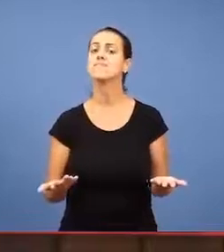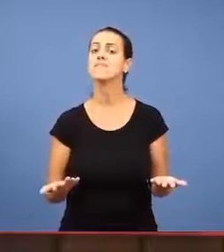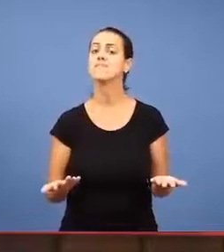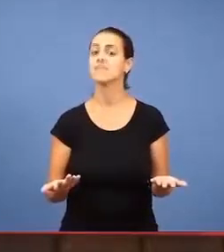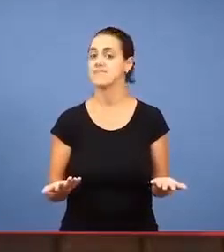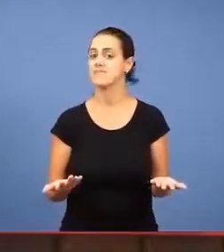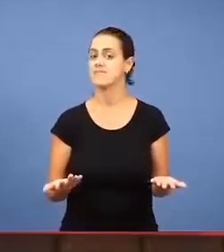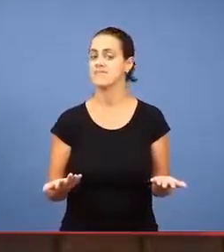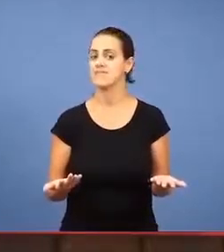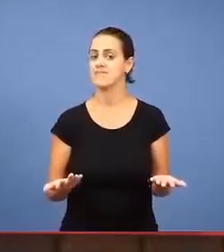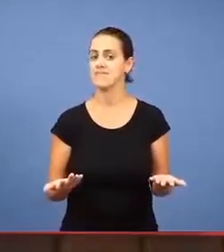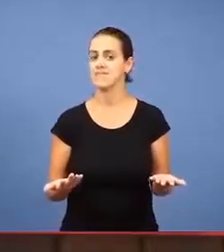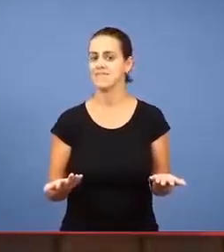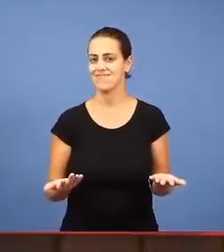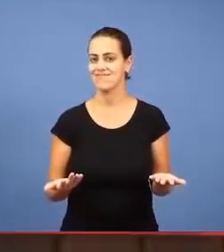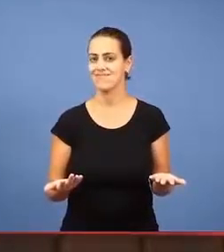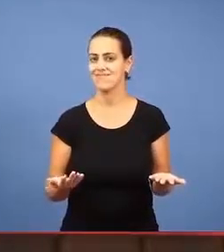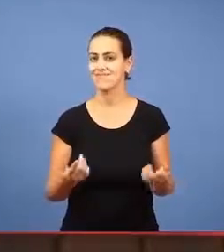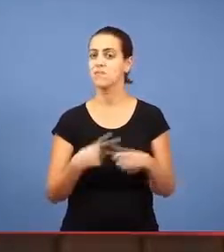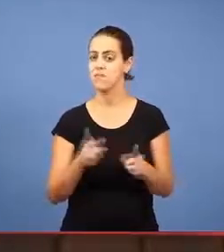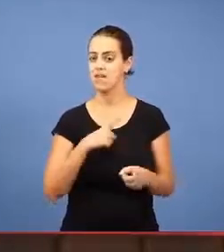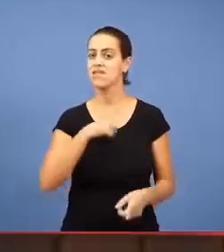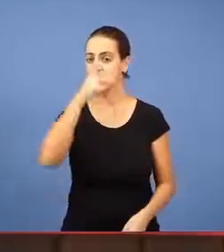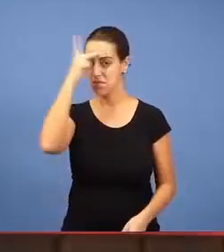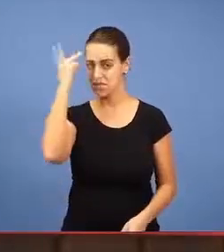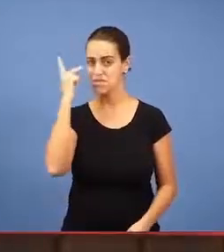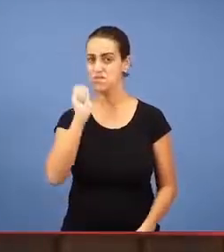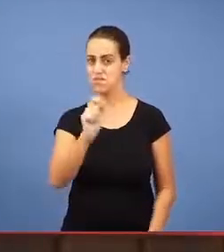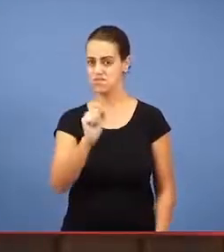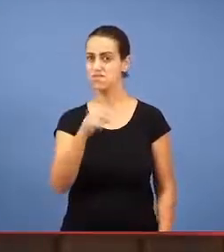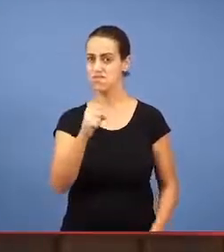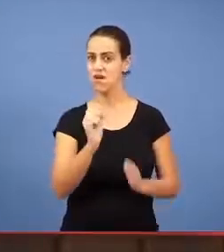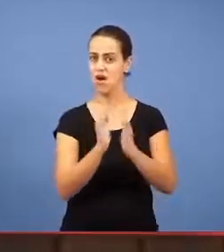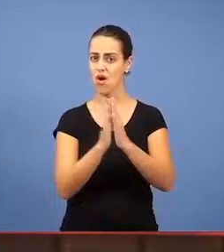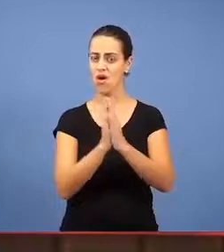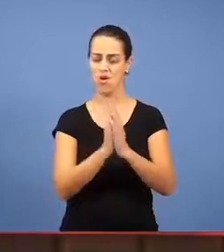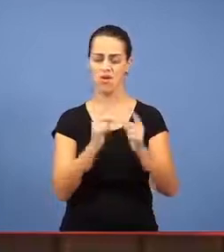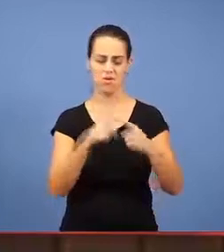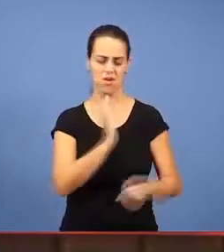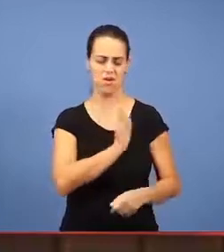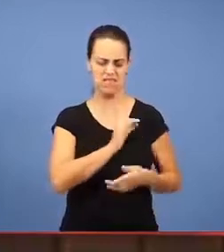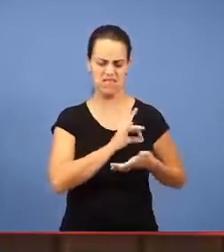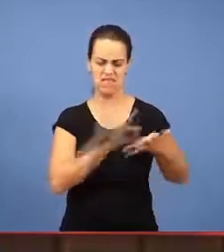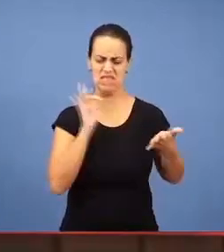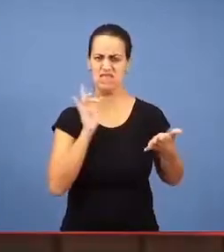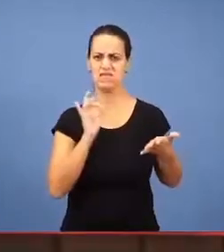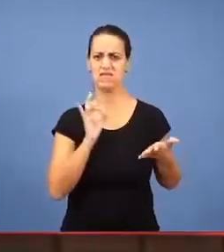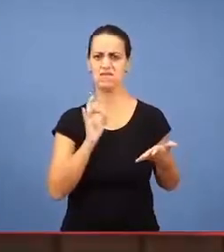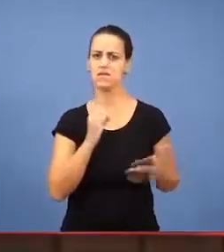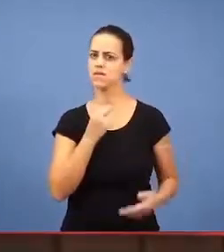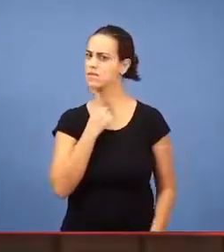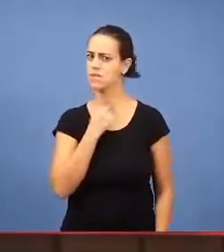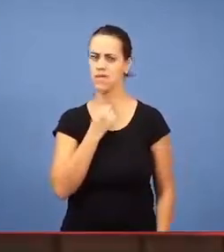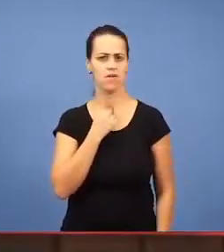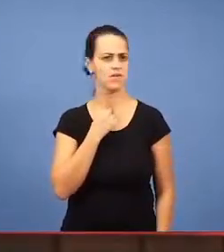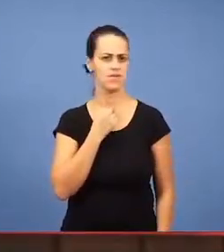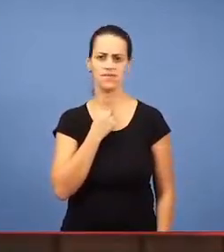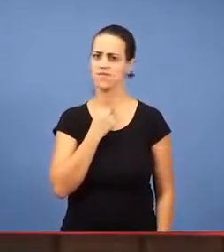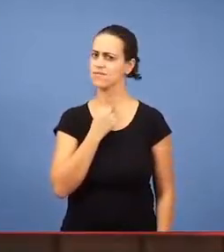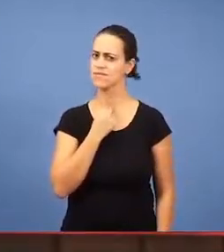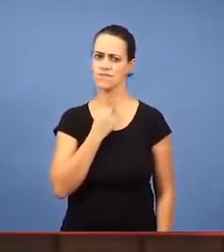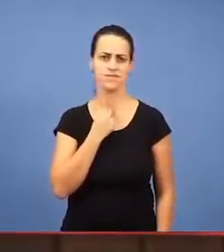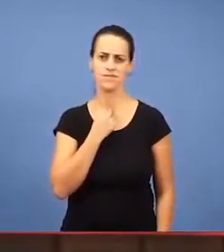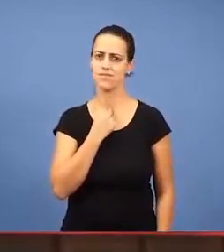No. But this has happened with many people who are here. It happens. It has happened. But it cannot